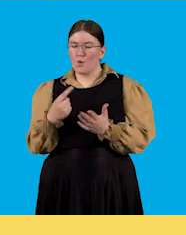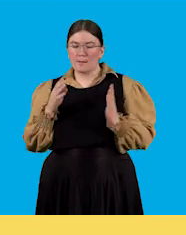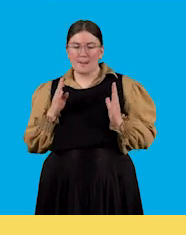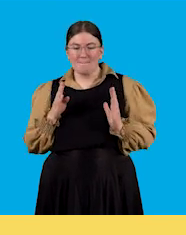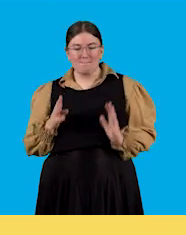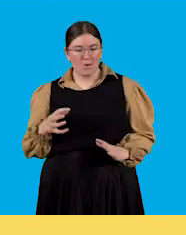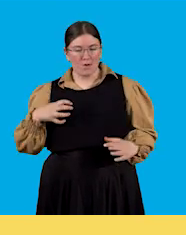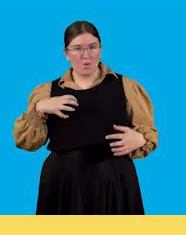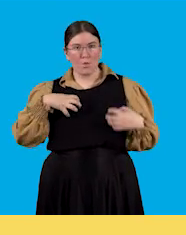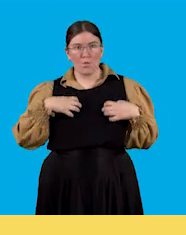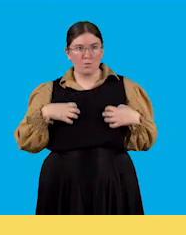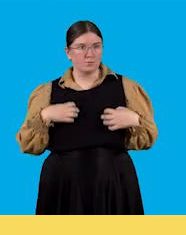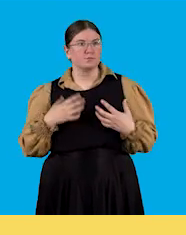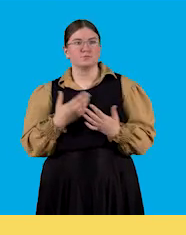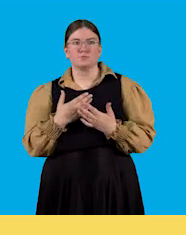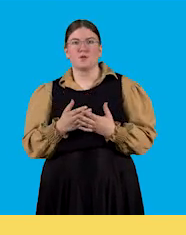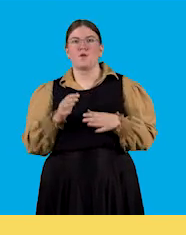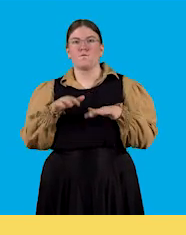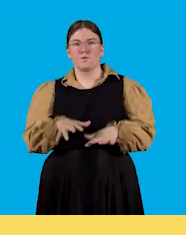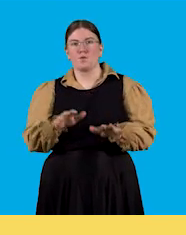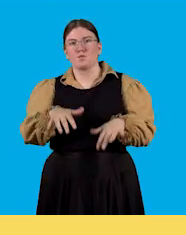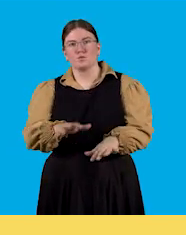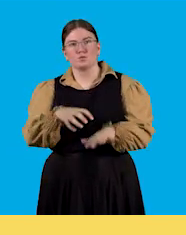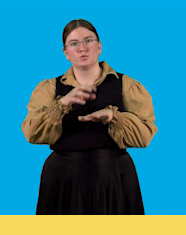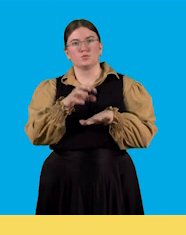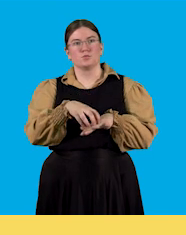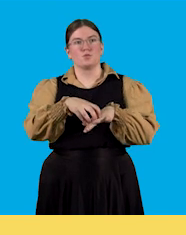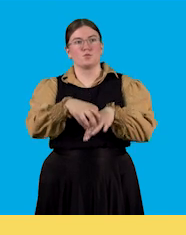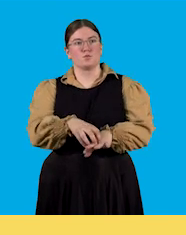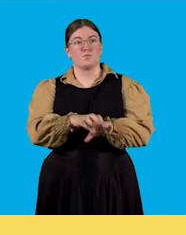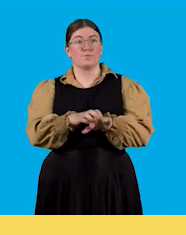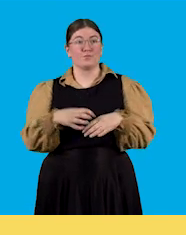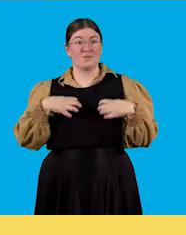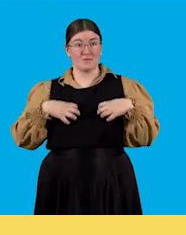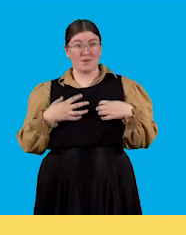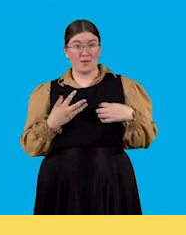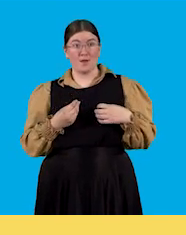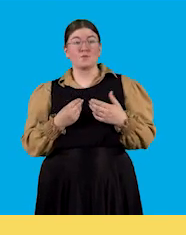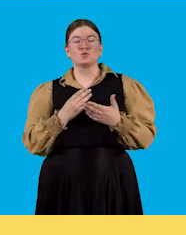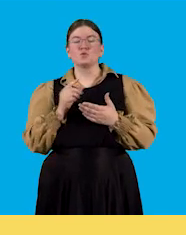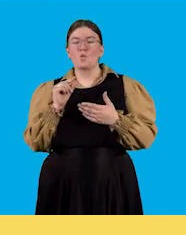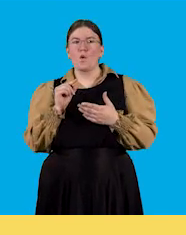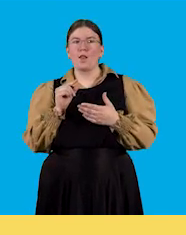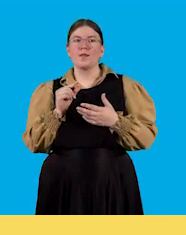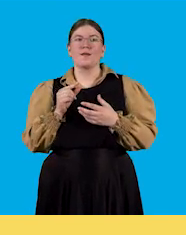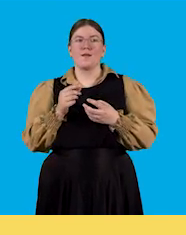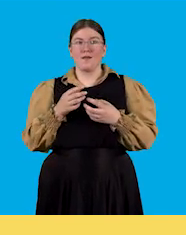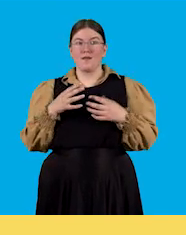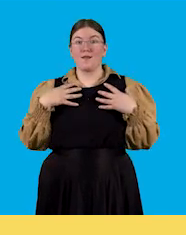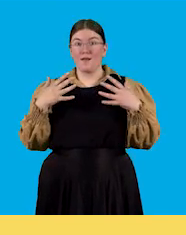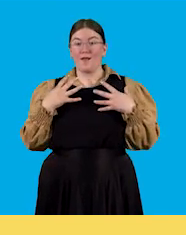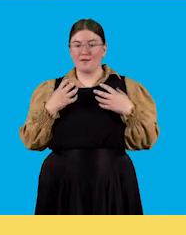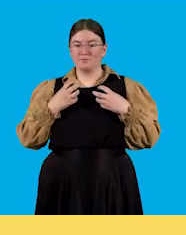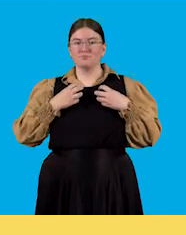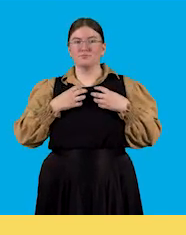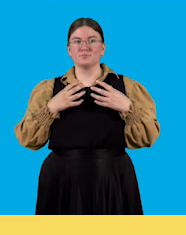float. Lungs have small air sacs used in the process of gases exchanged, and these air sacs